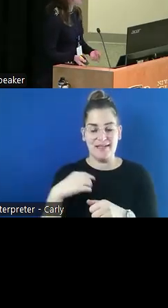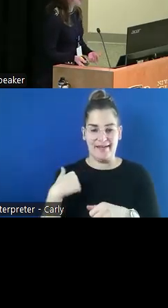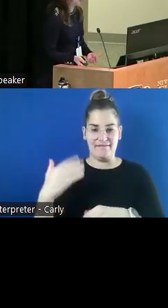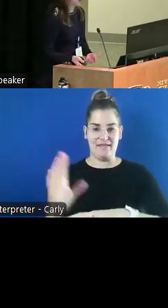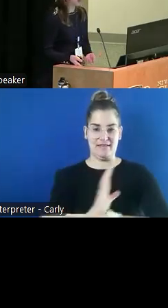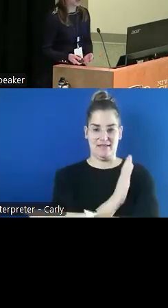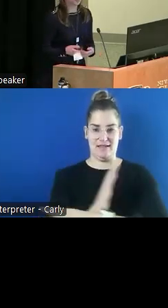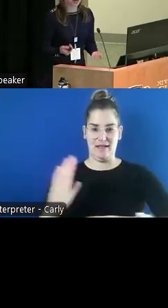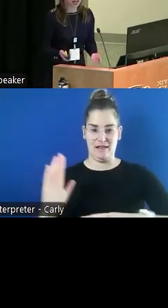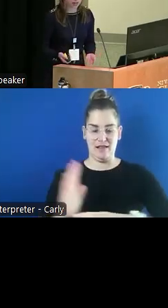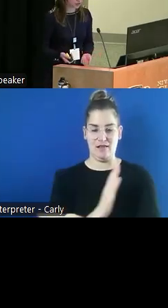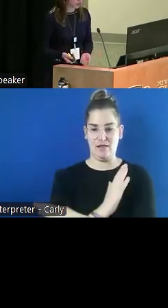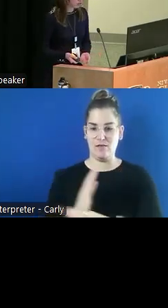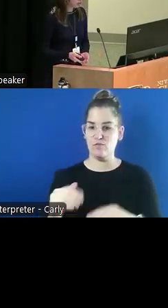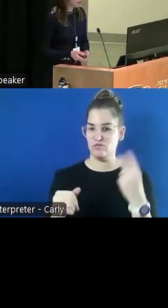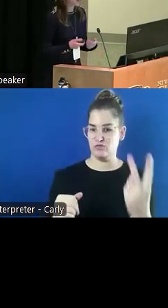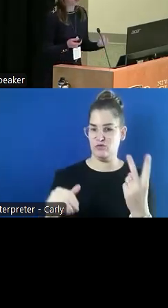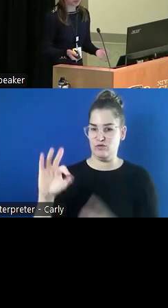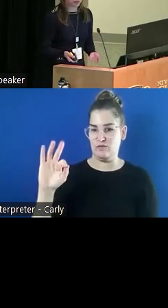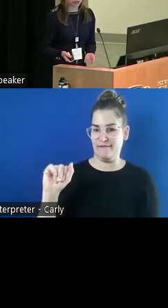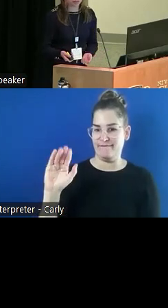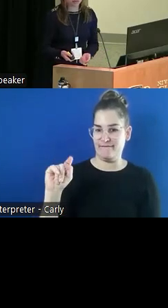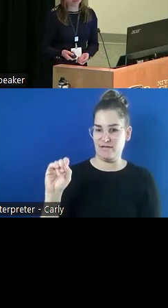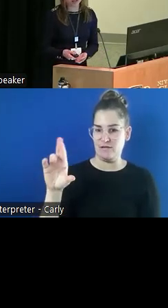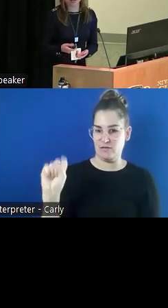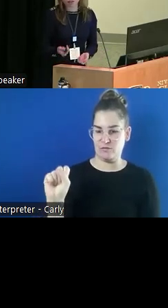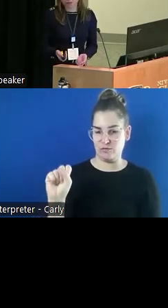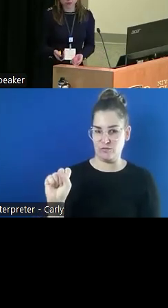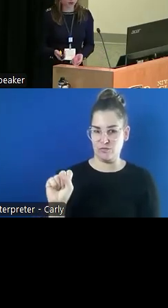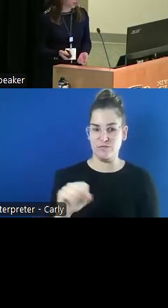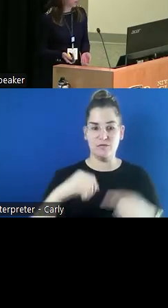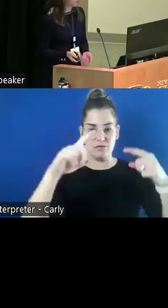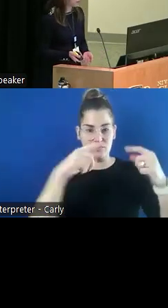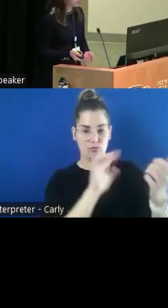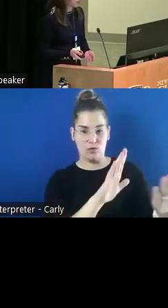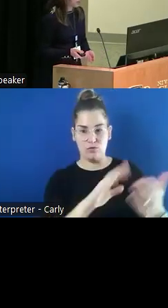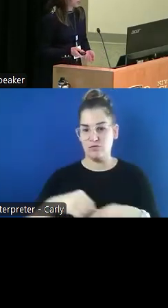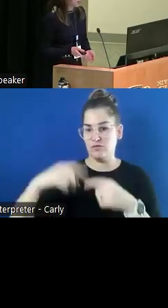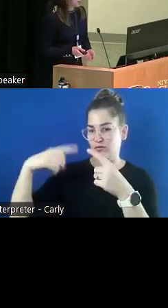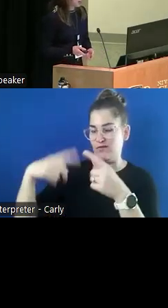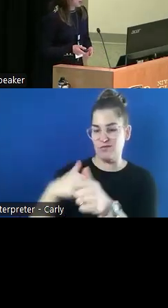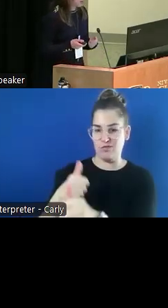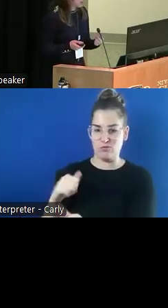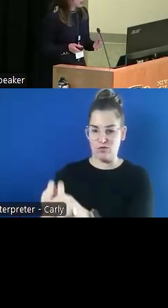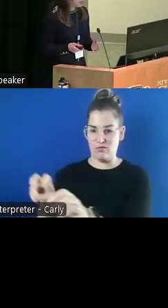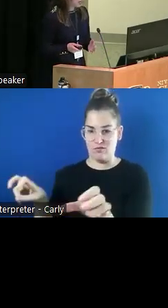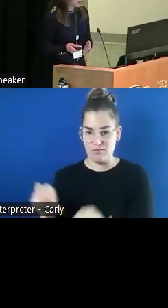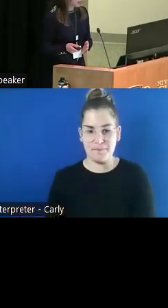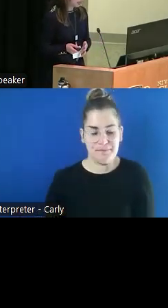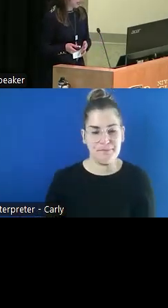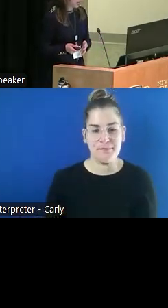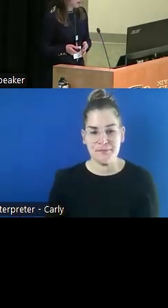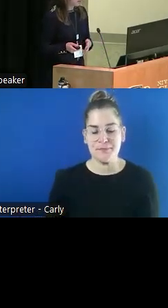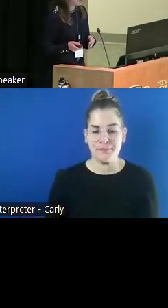cognitive motivation with 2 factors of cognitive approach and cognitive withdrawal. You could see